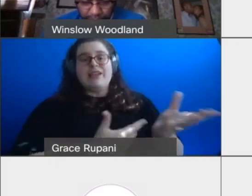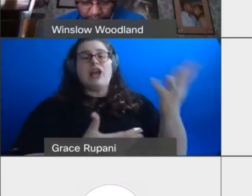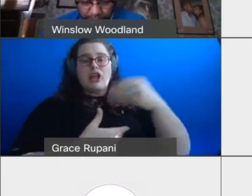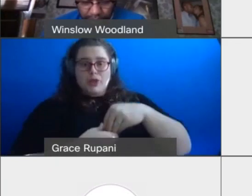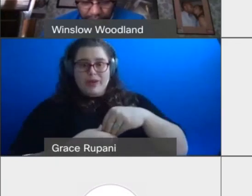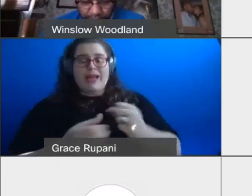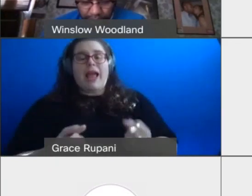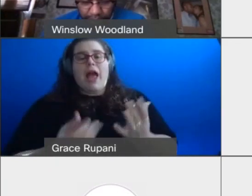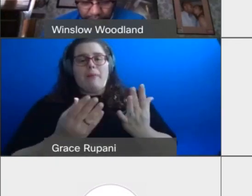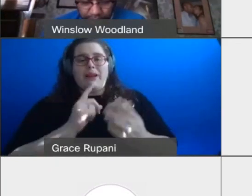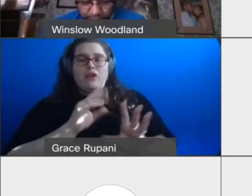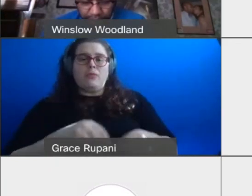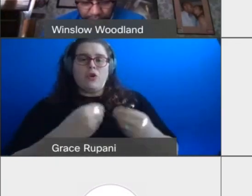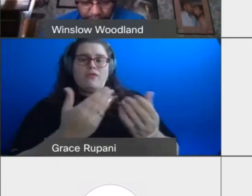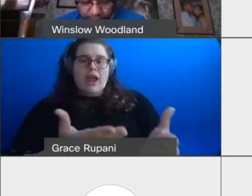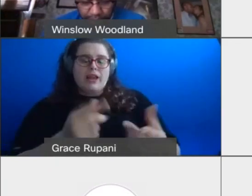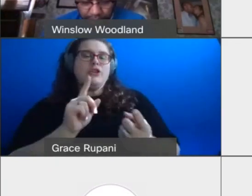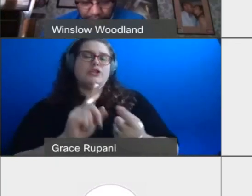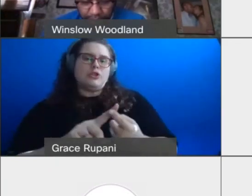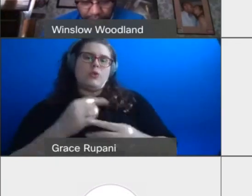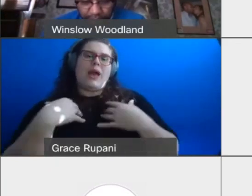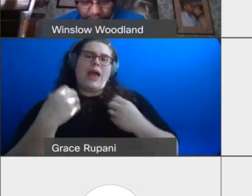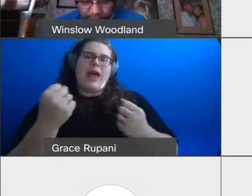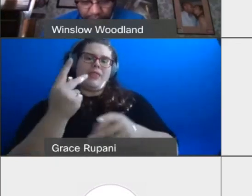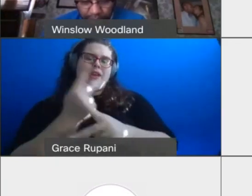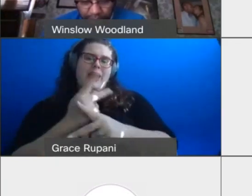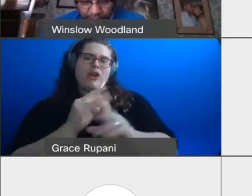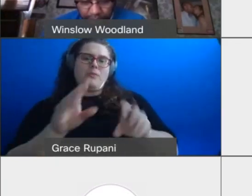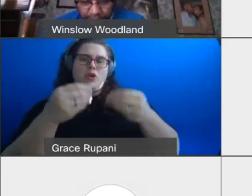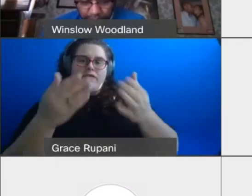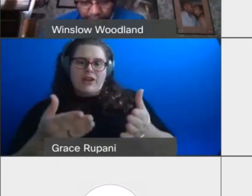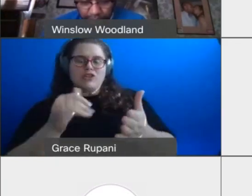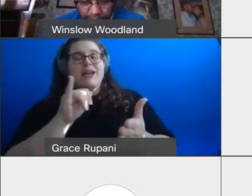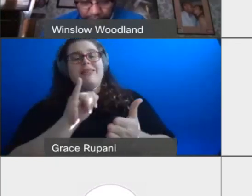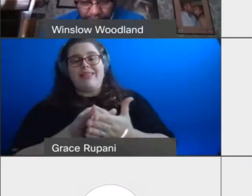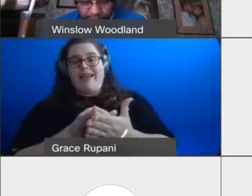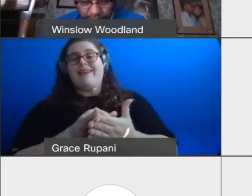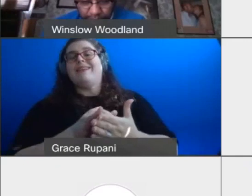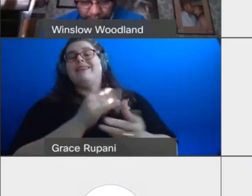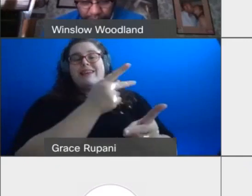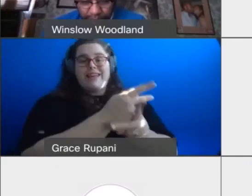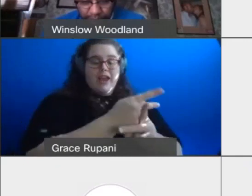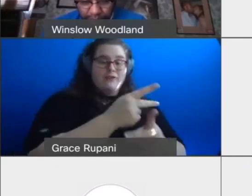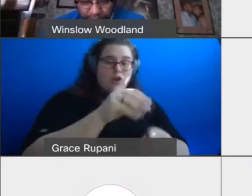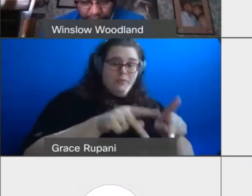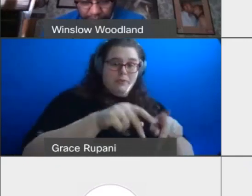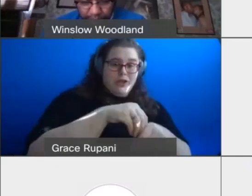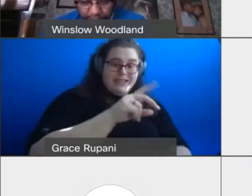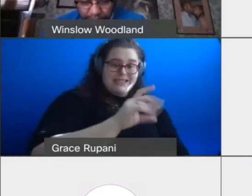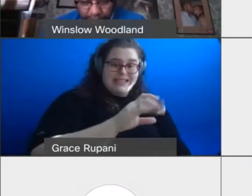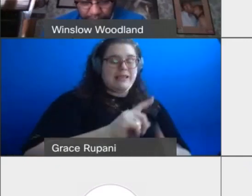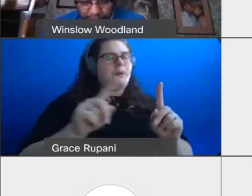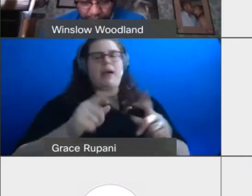been provided to healthcare providers that care for people in the district who don't live in the district. Because as people may be